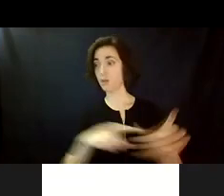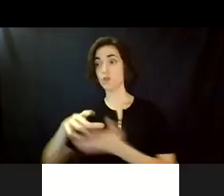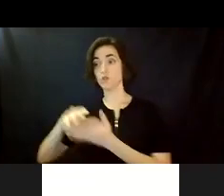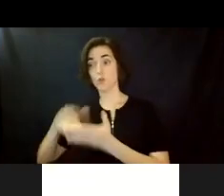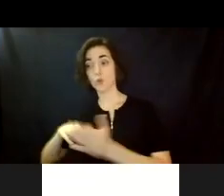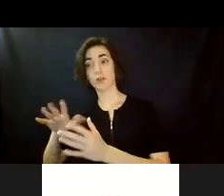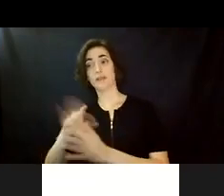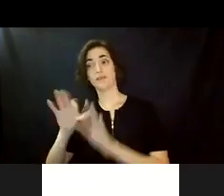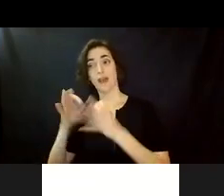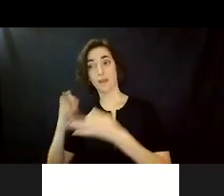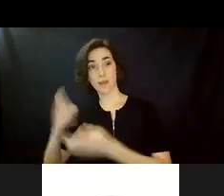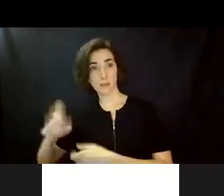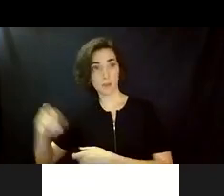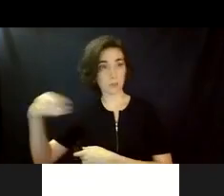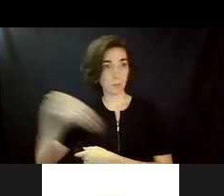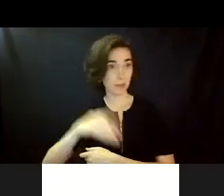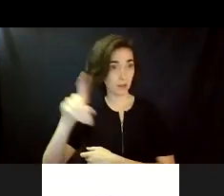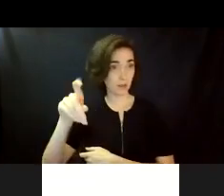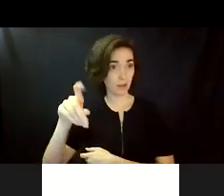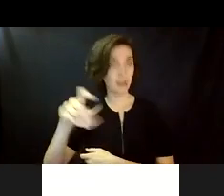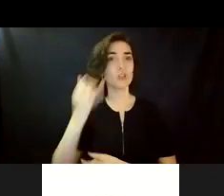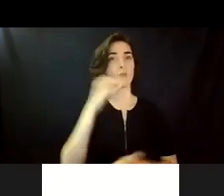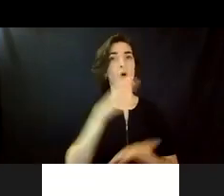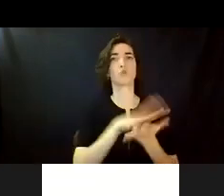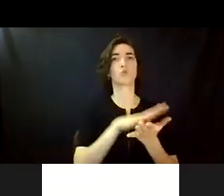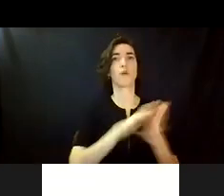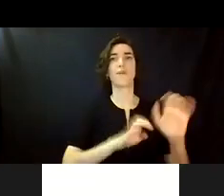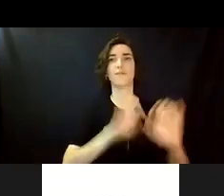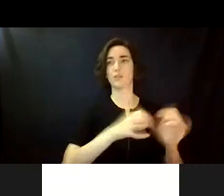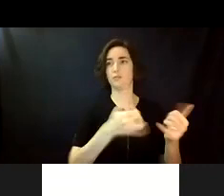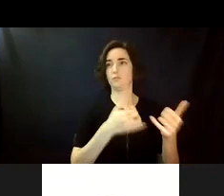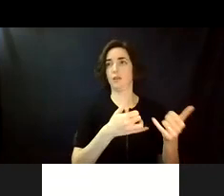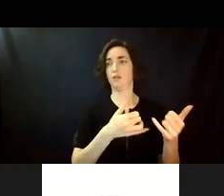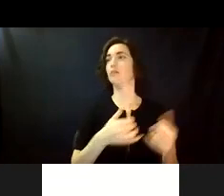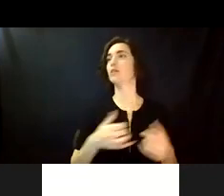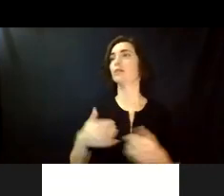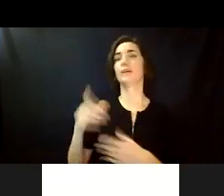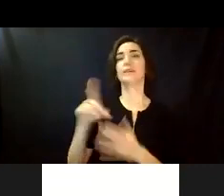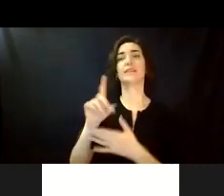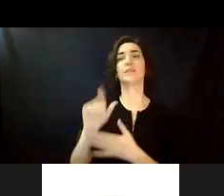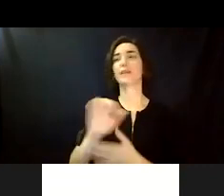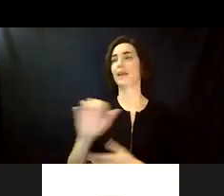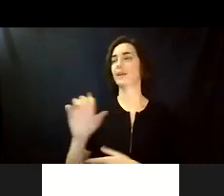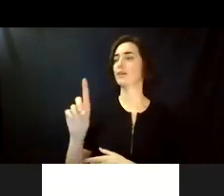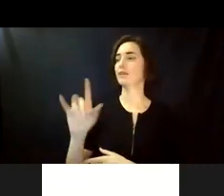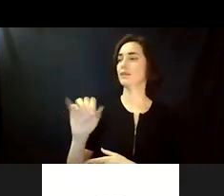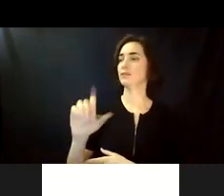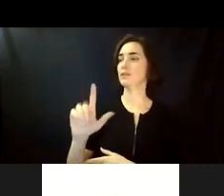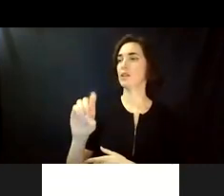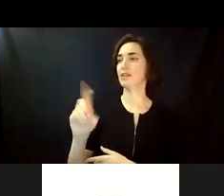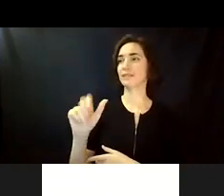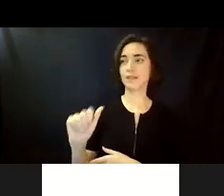current, why wouldn't they be honored? Dyslexia and learning disabilities are rarely cured. I think this